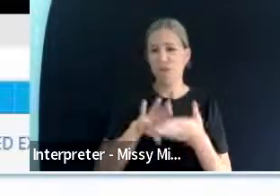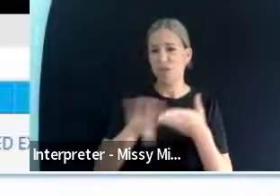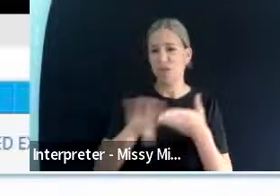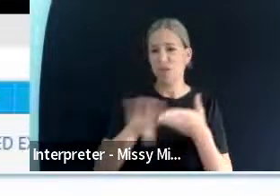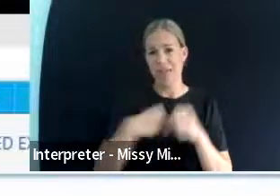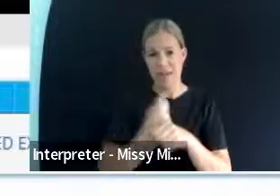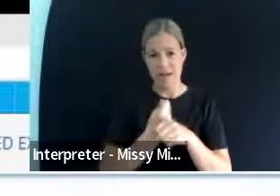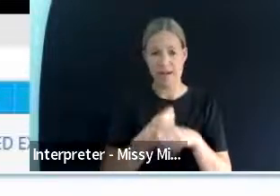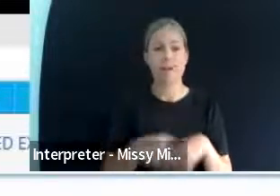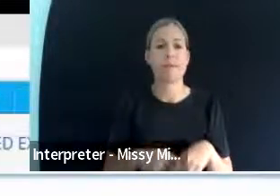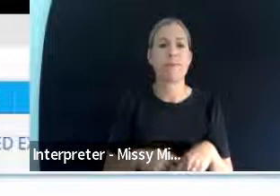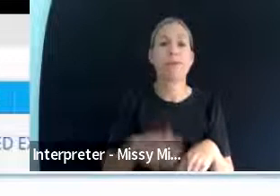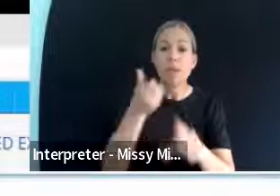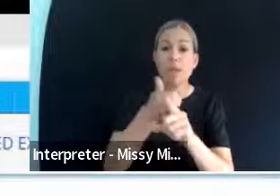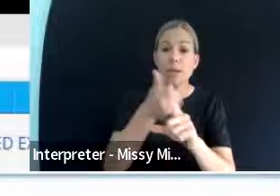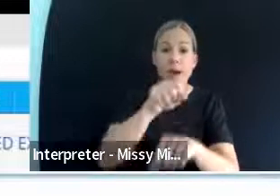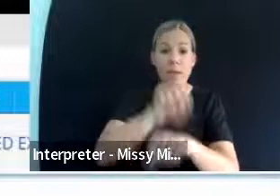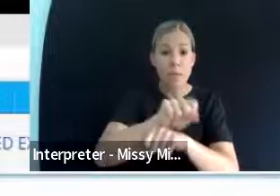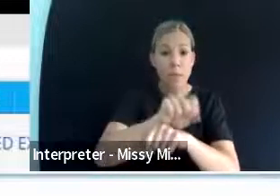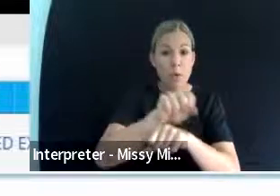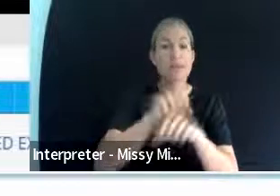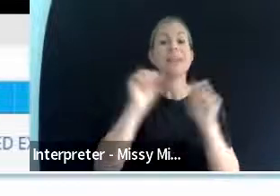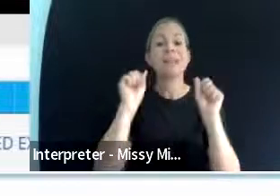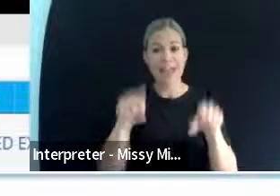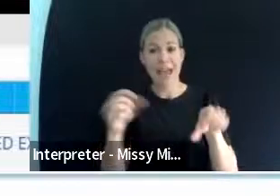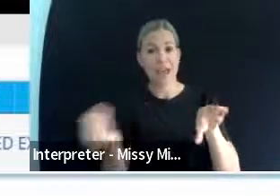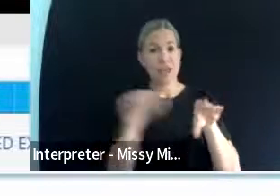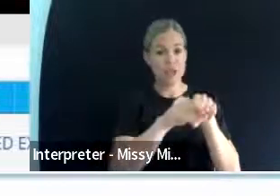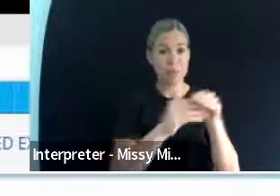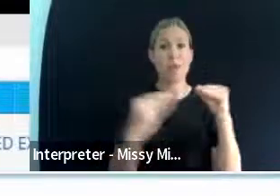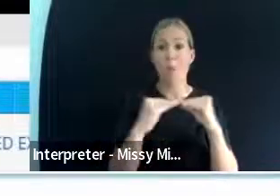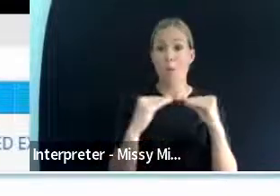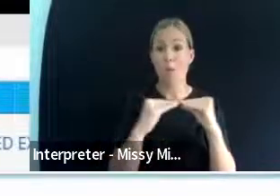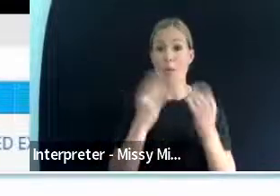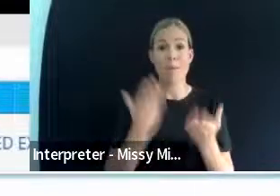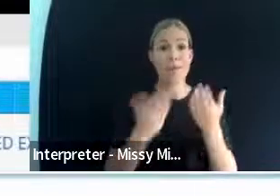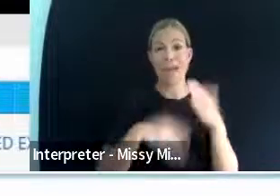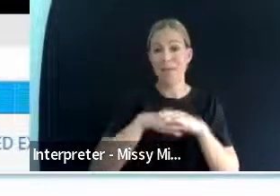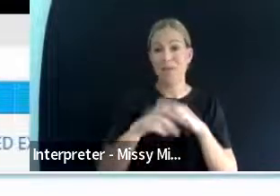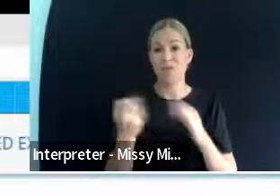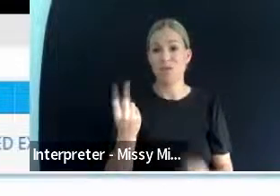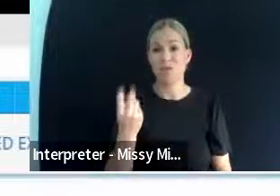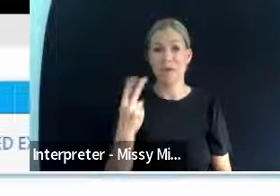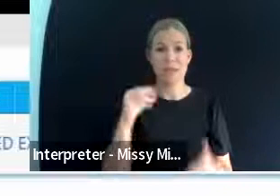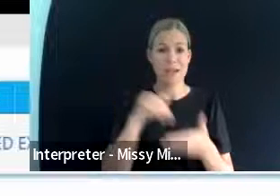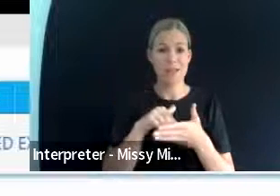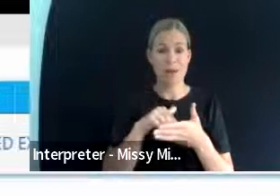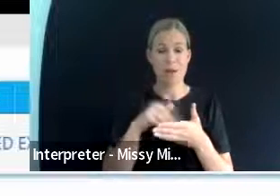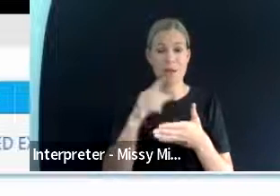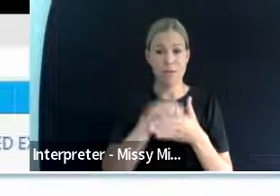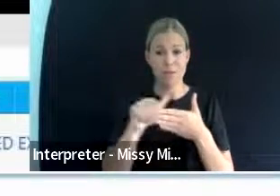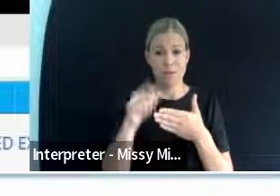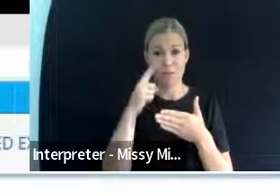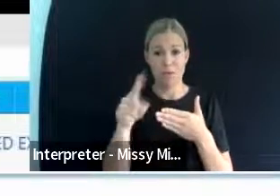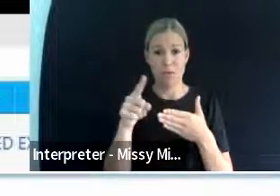you may be able to contribute up to an additional $12,000 of income. You choose from among 5